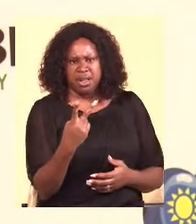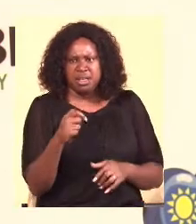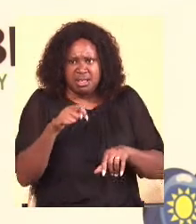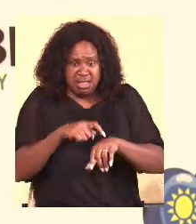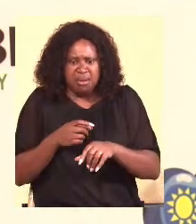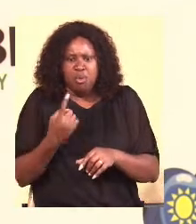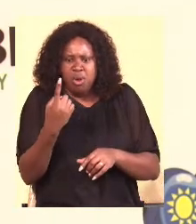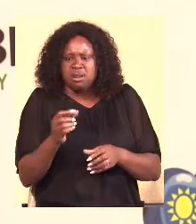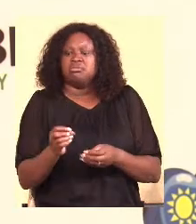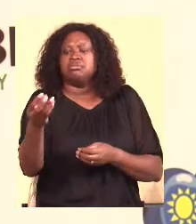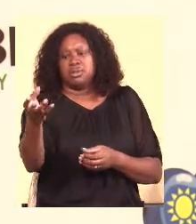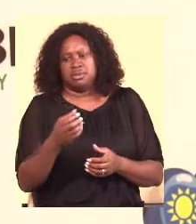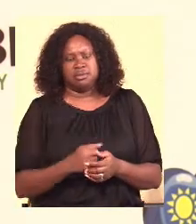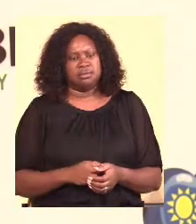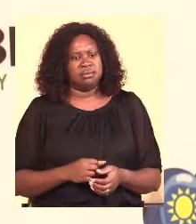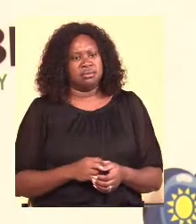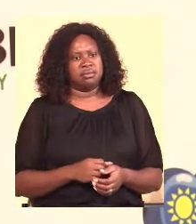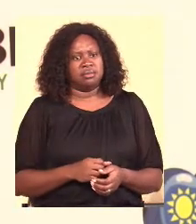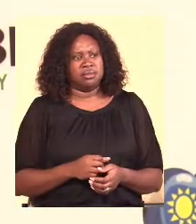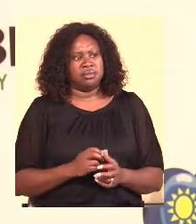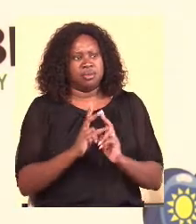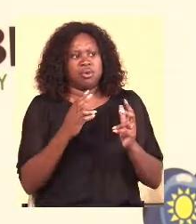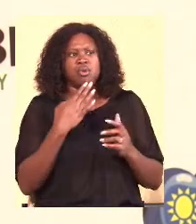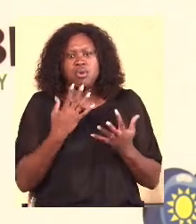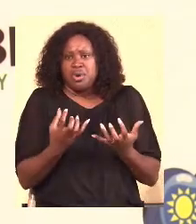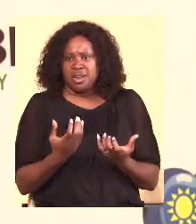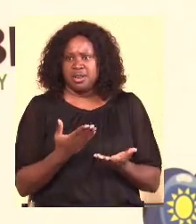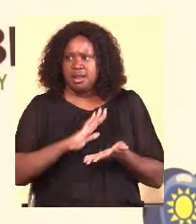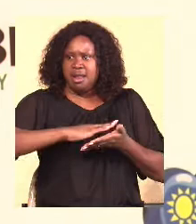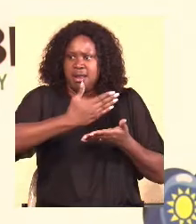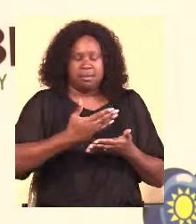to give one. Donate it to the people who would need it.